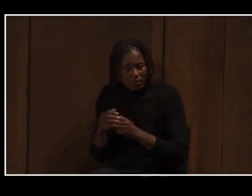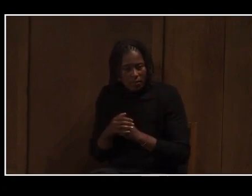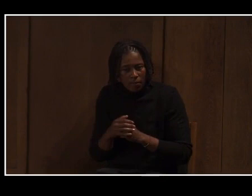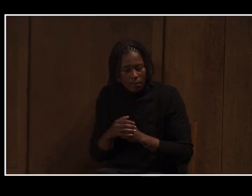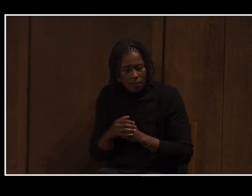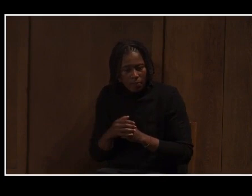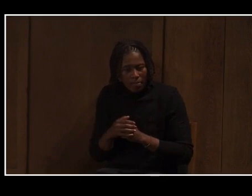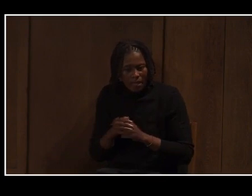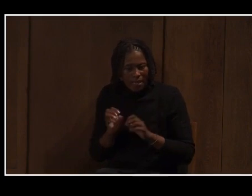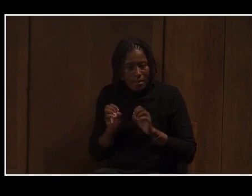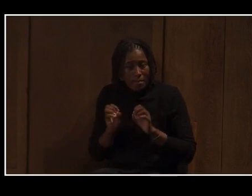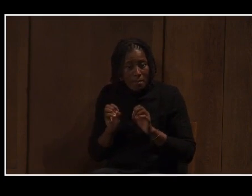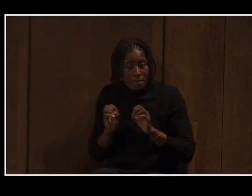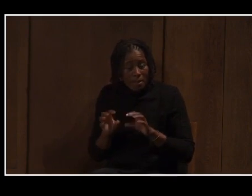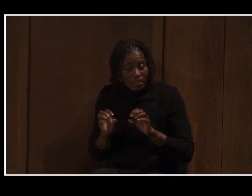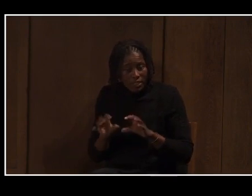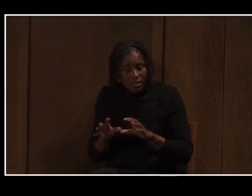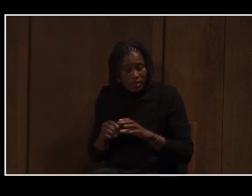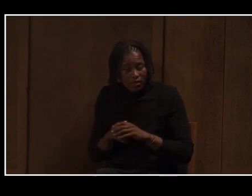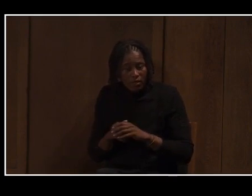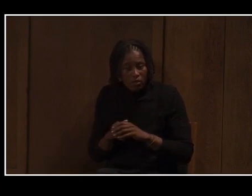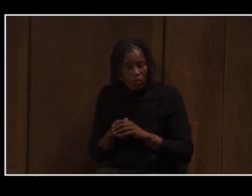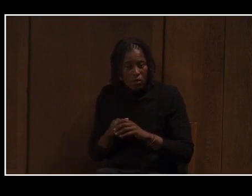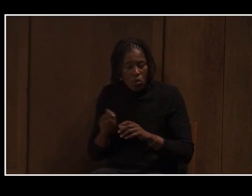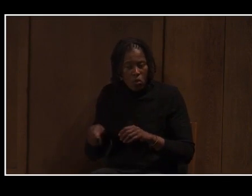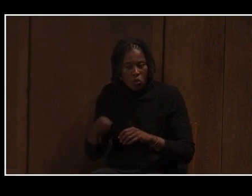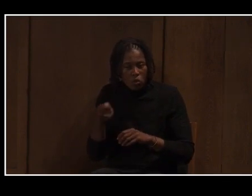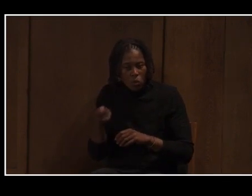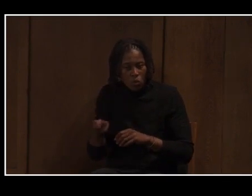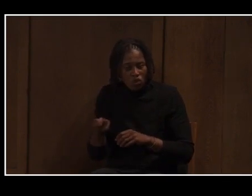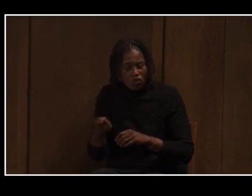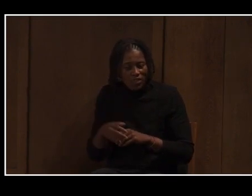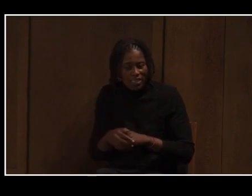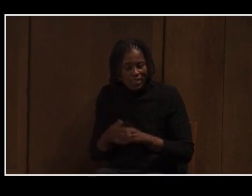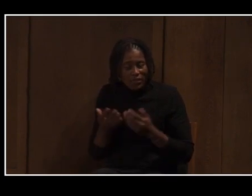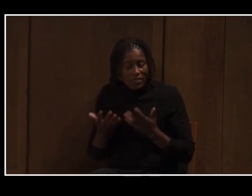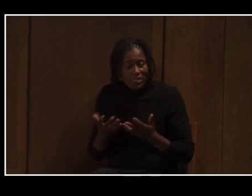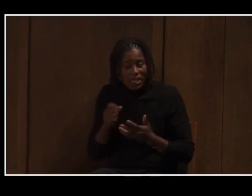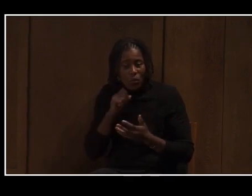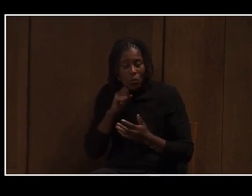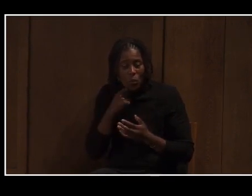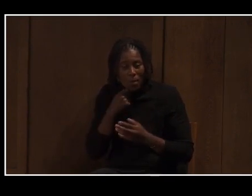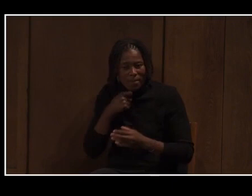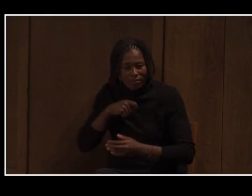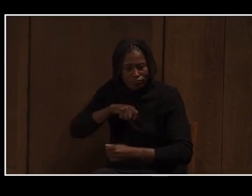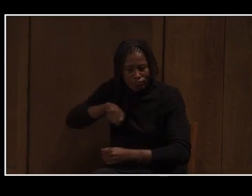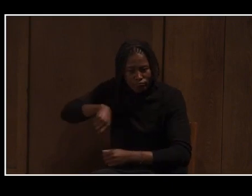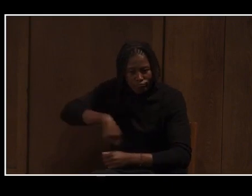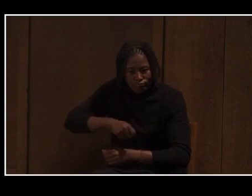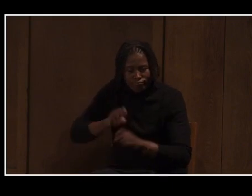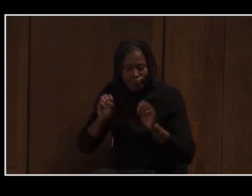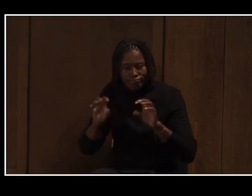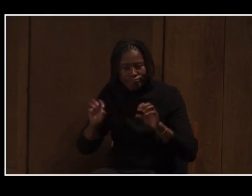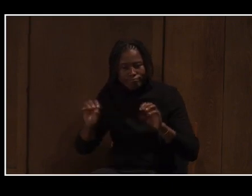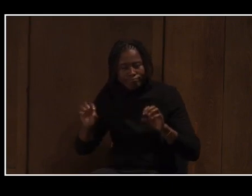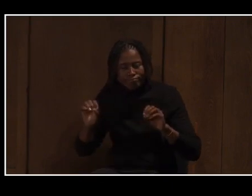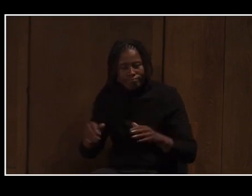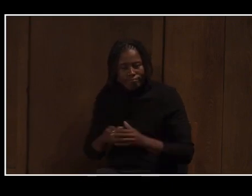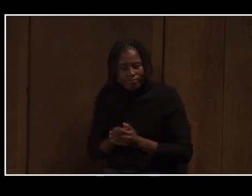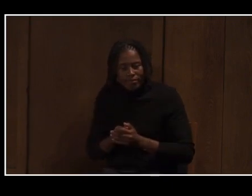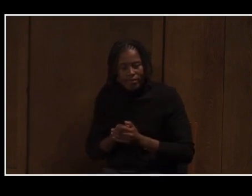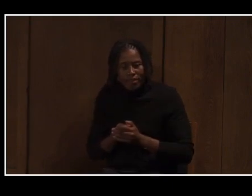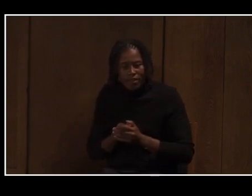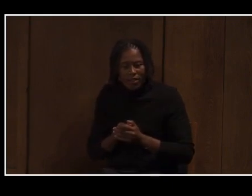in sorcery. So tonight we will be casting spells in imagination as forming